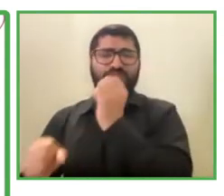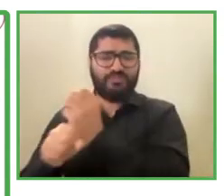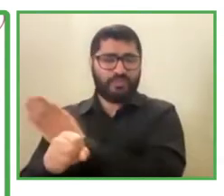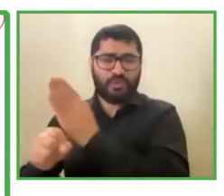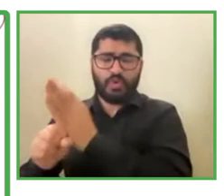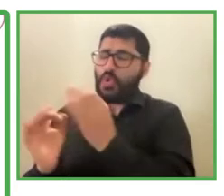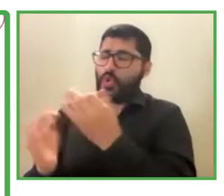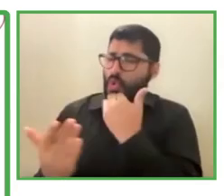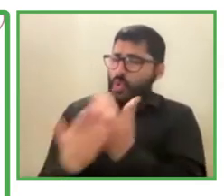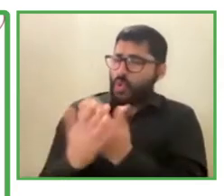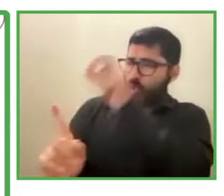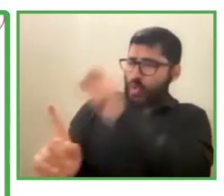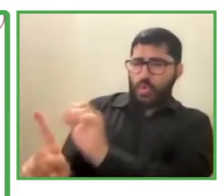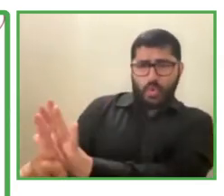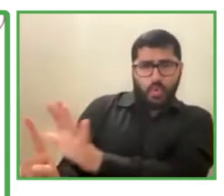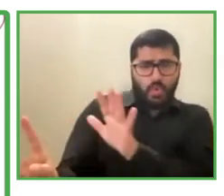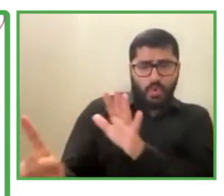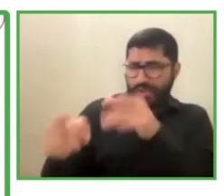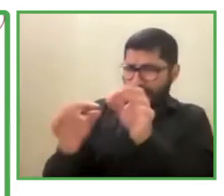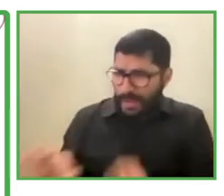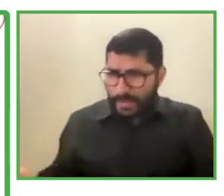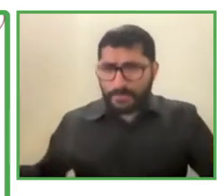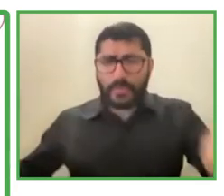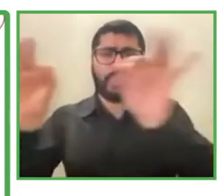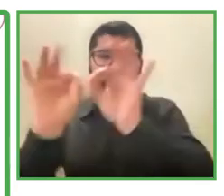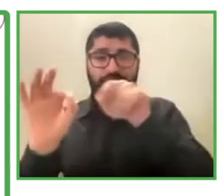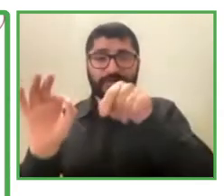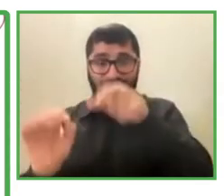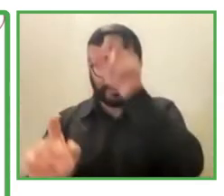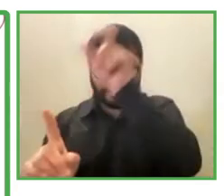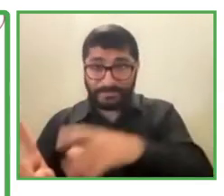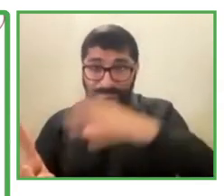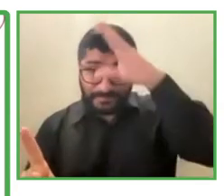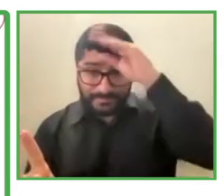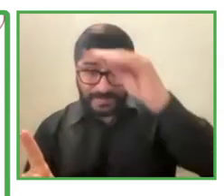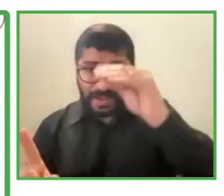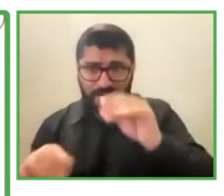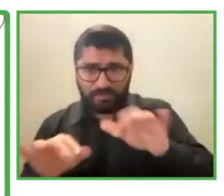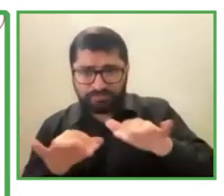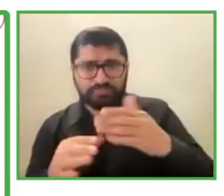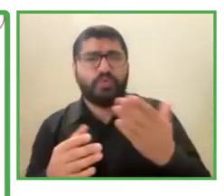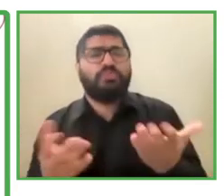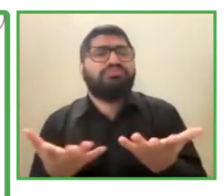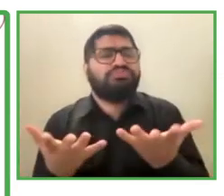computers. He has his eyes to the world.